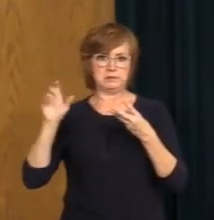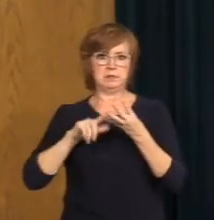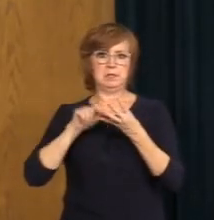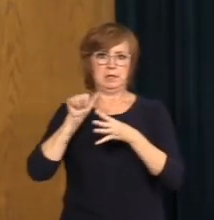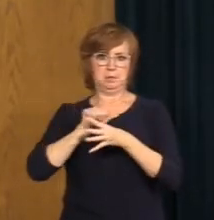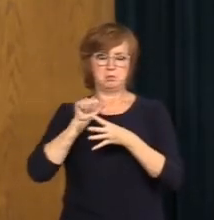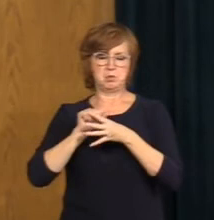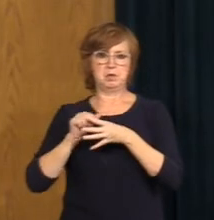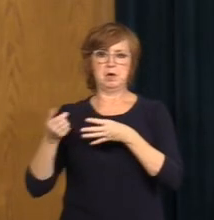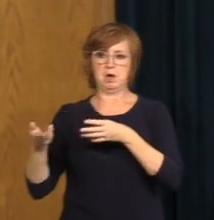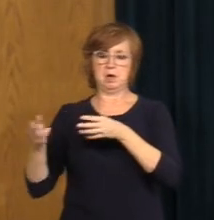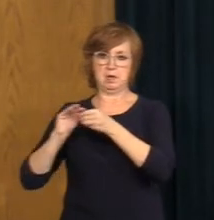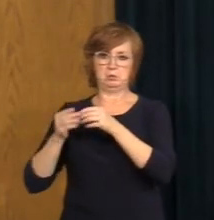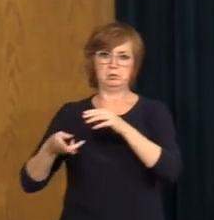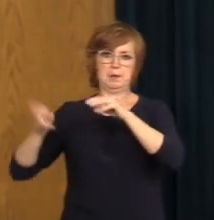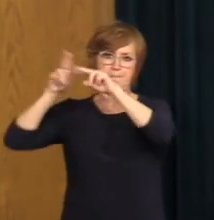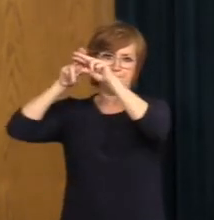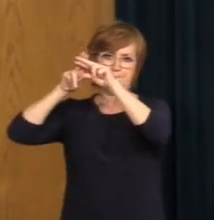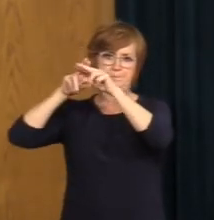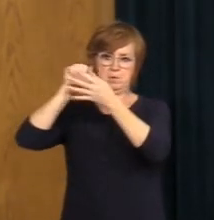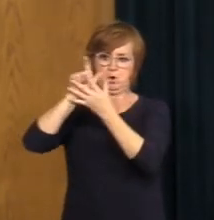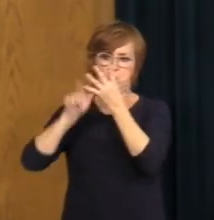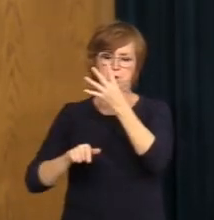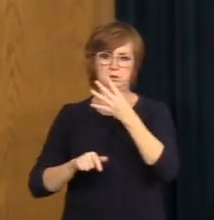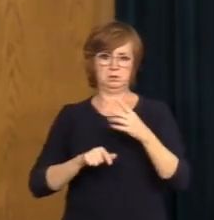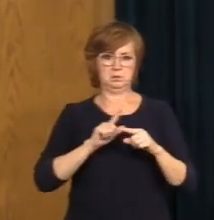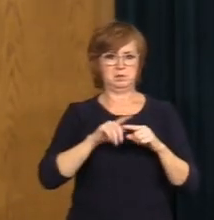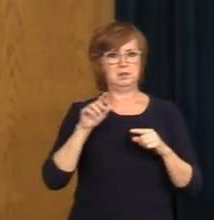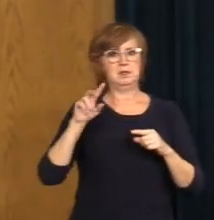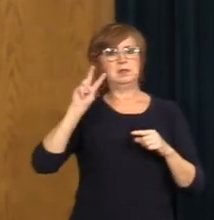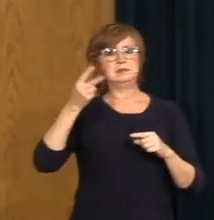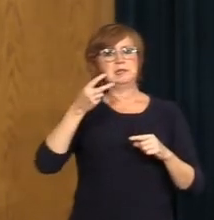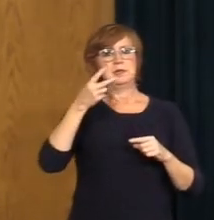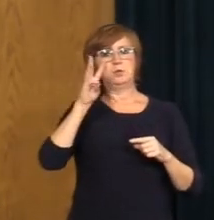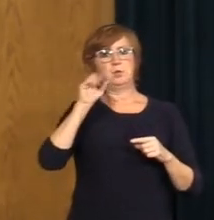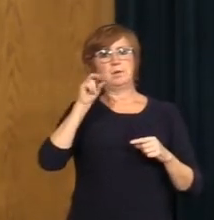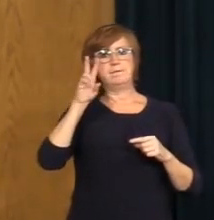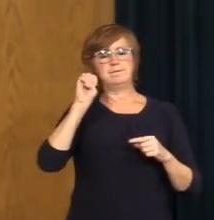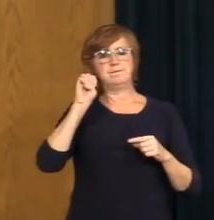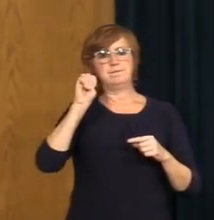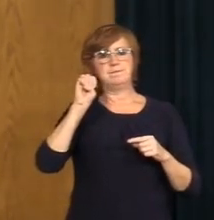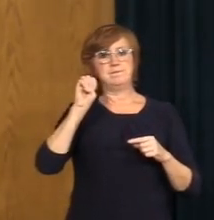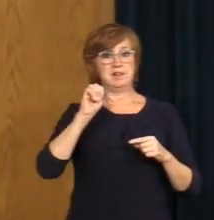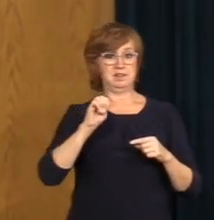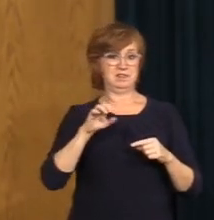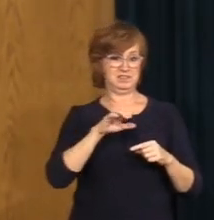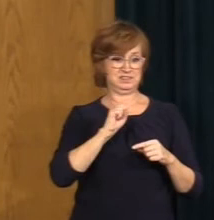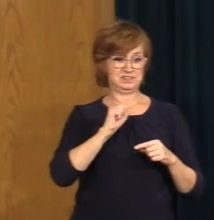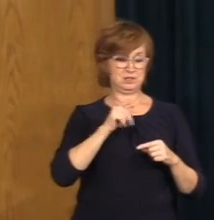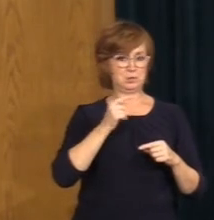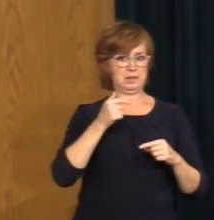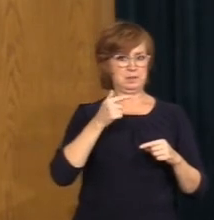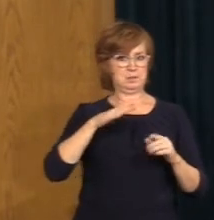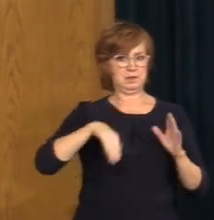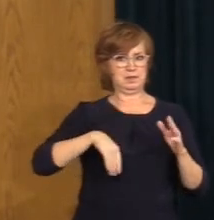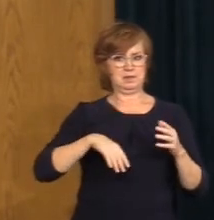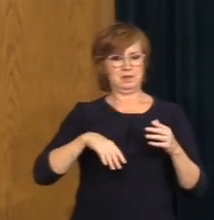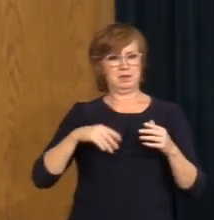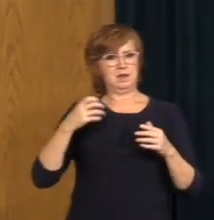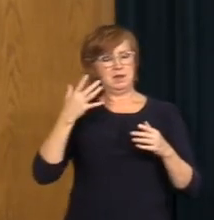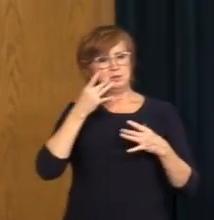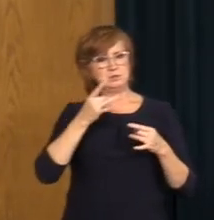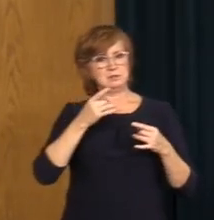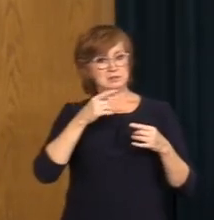wave inevitable in Saskatchewan? I know we were late compared to other provinces when this virus first arrived. We got it late March, some had